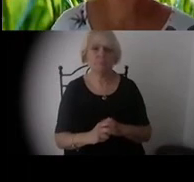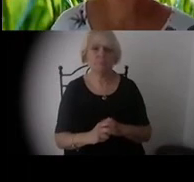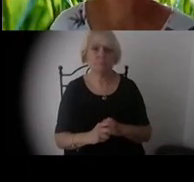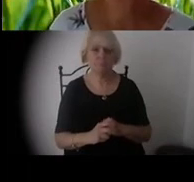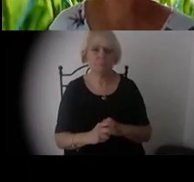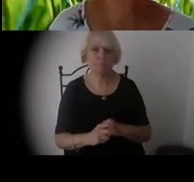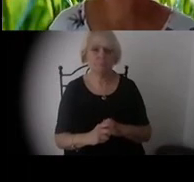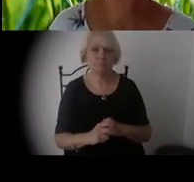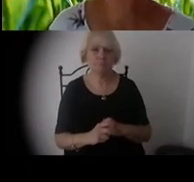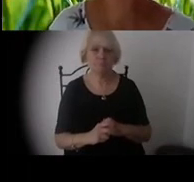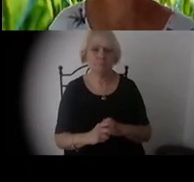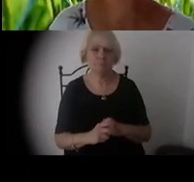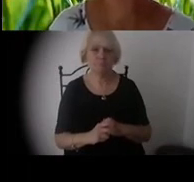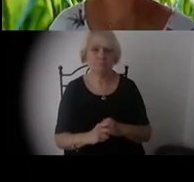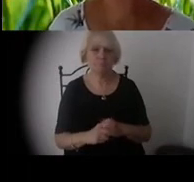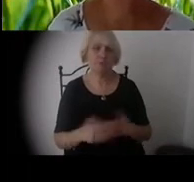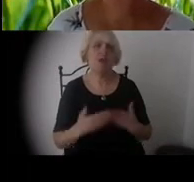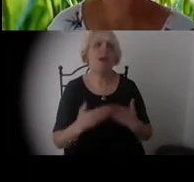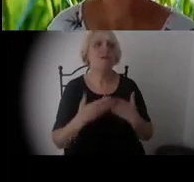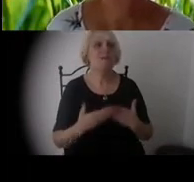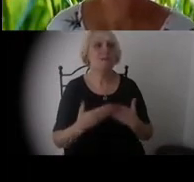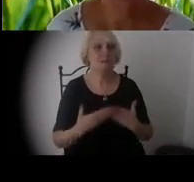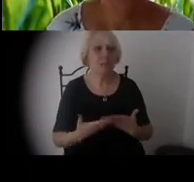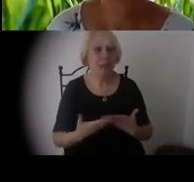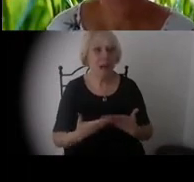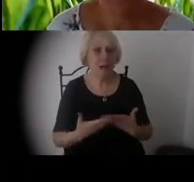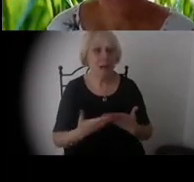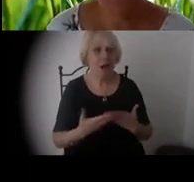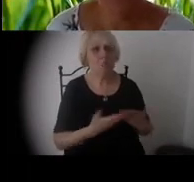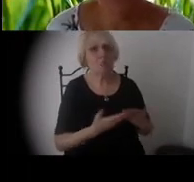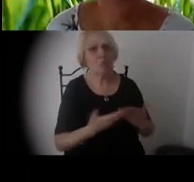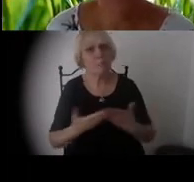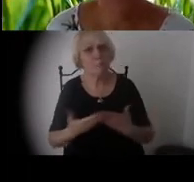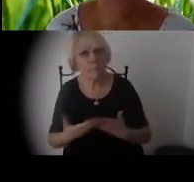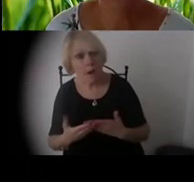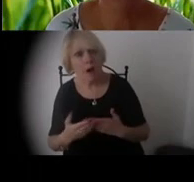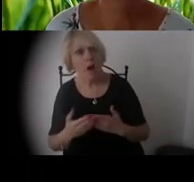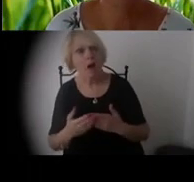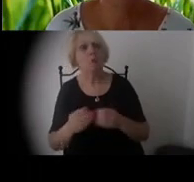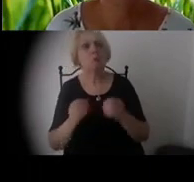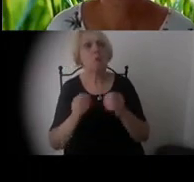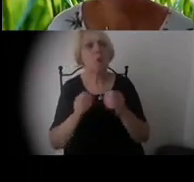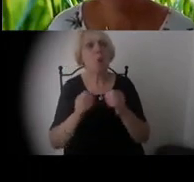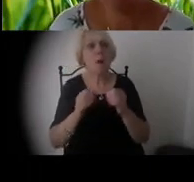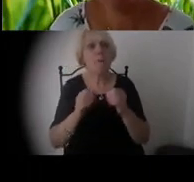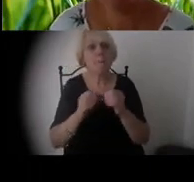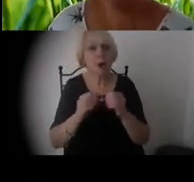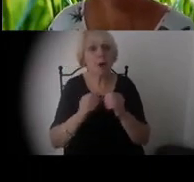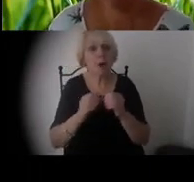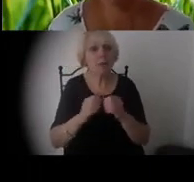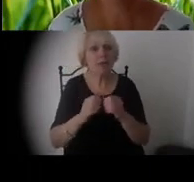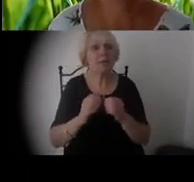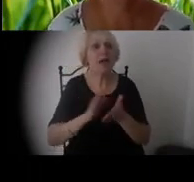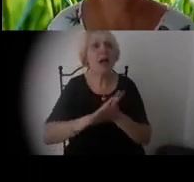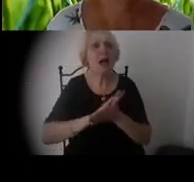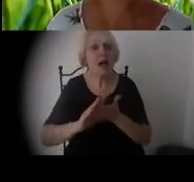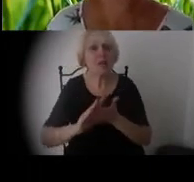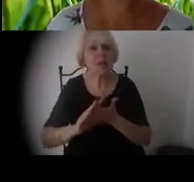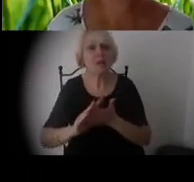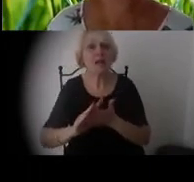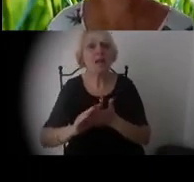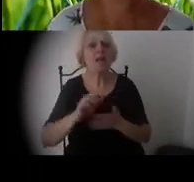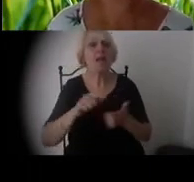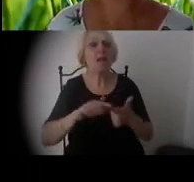to pass us on to Barnet and Enfield Haringey Mental Health Trust and the Children and Adolescent Mental Health Team.